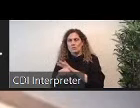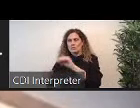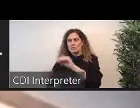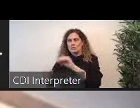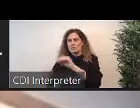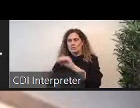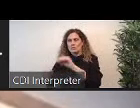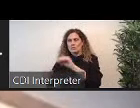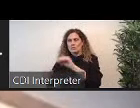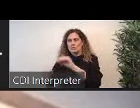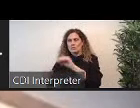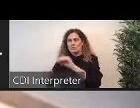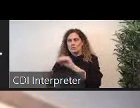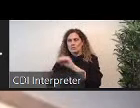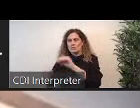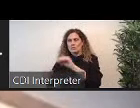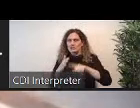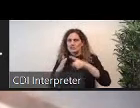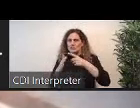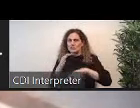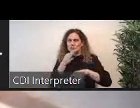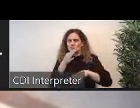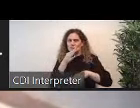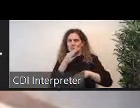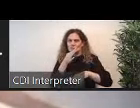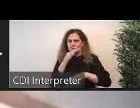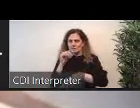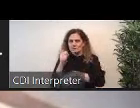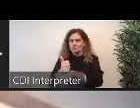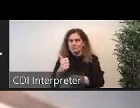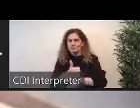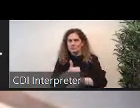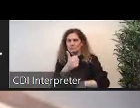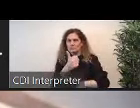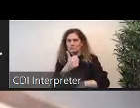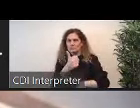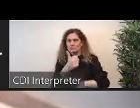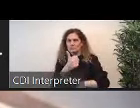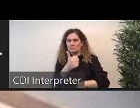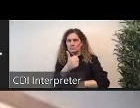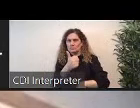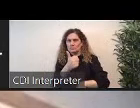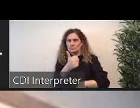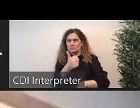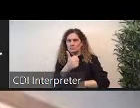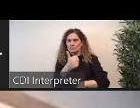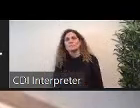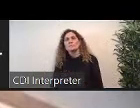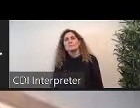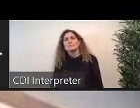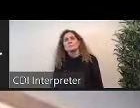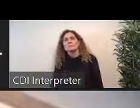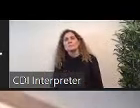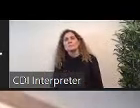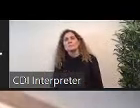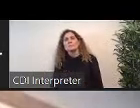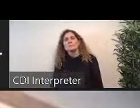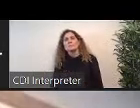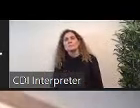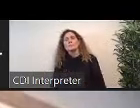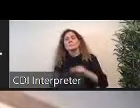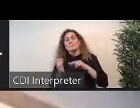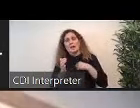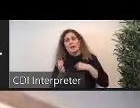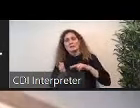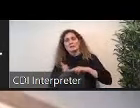few sites already identified. So that is work that we're moving forward very purposefully into the community to address